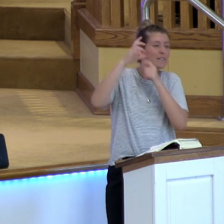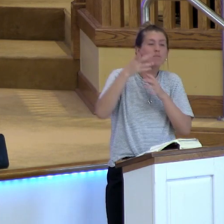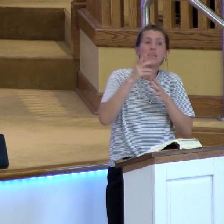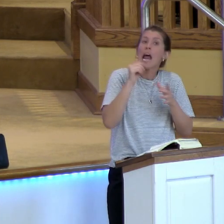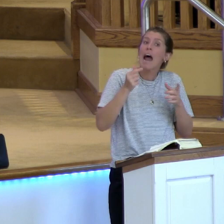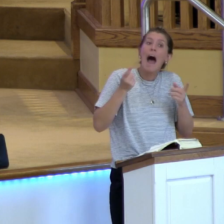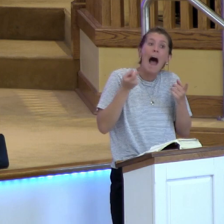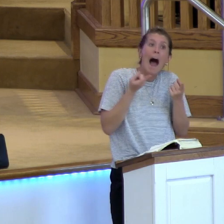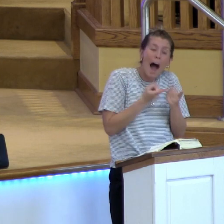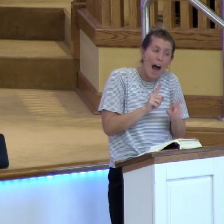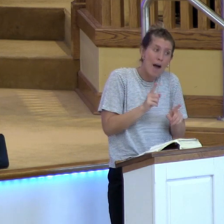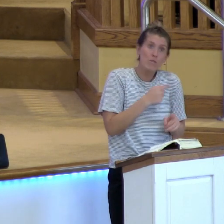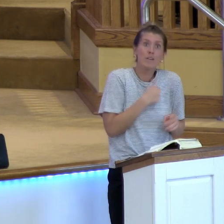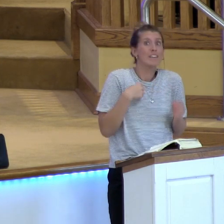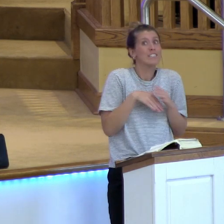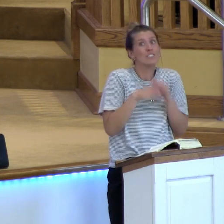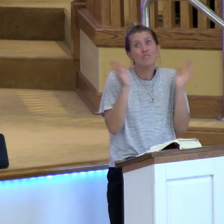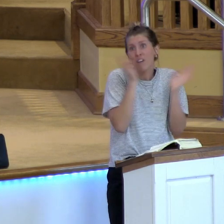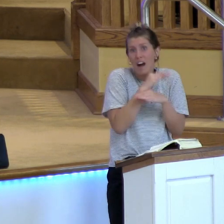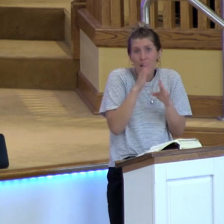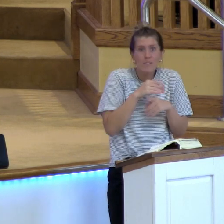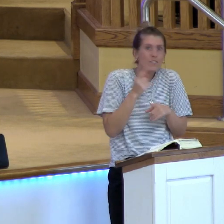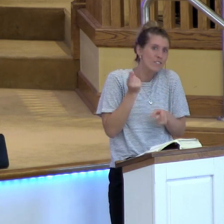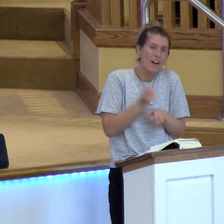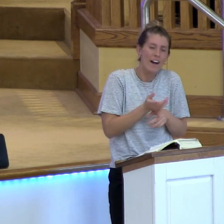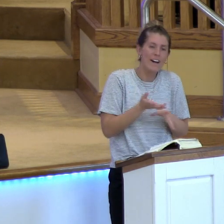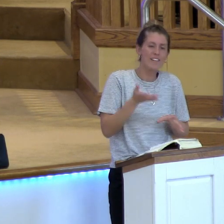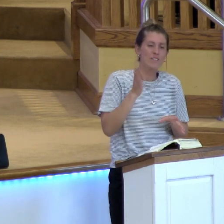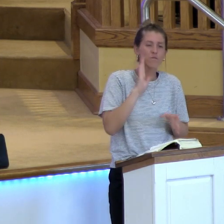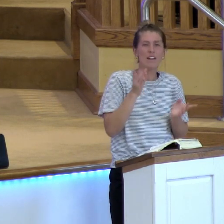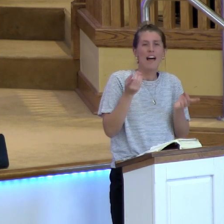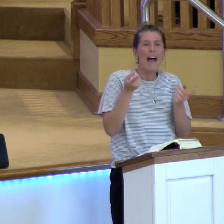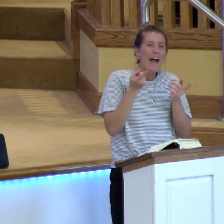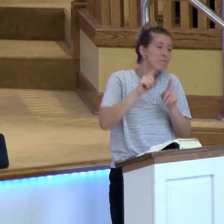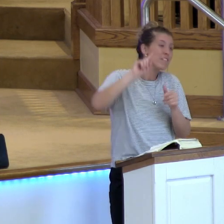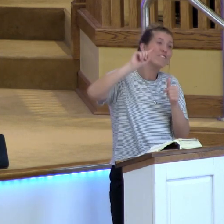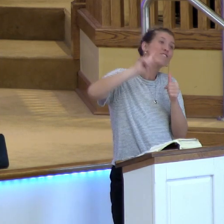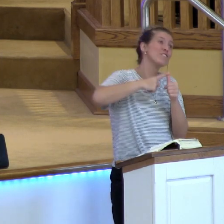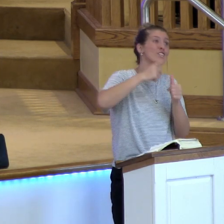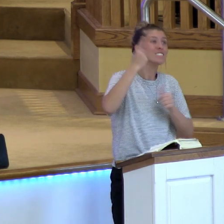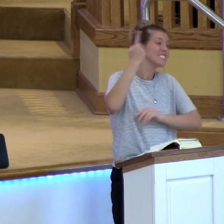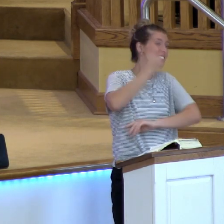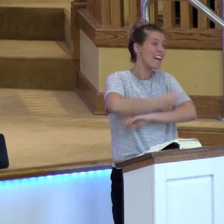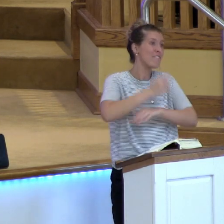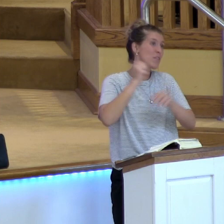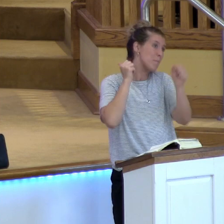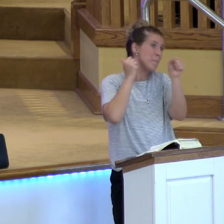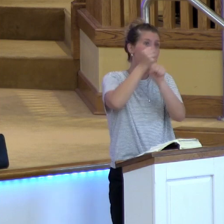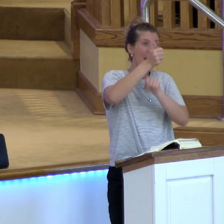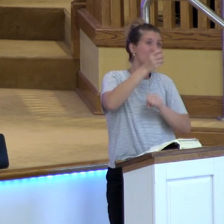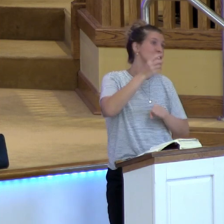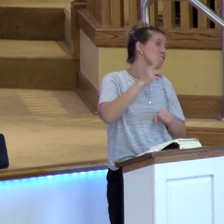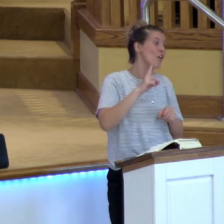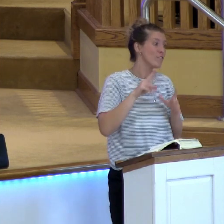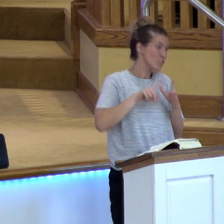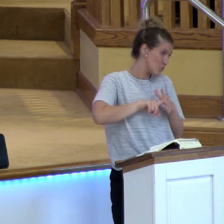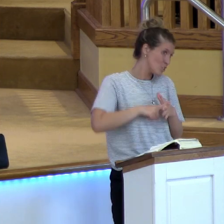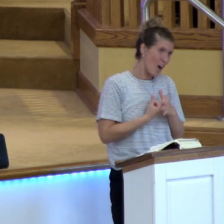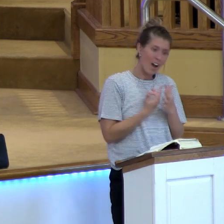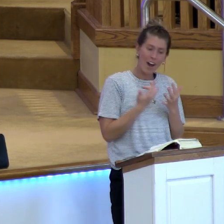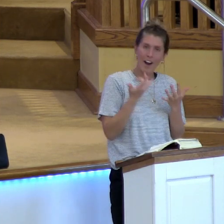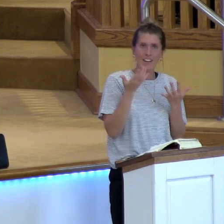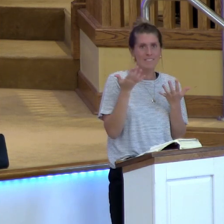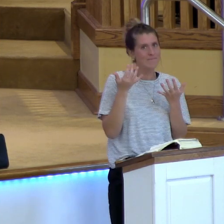If it did, we all in trouble. It was going to happen the first day of the Passover. The Passover started,